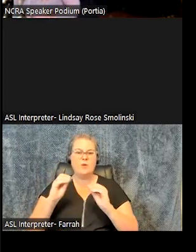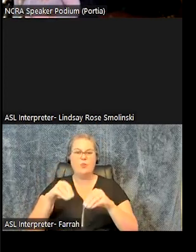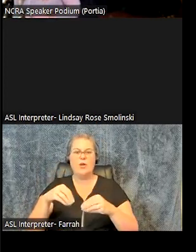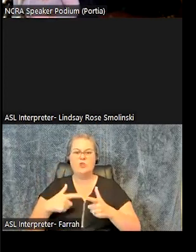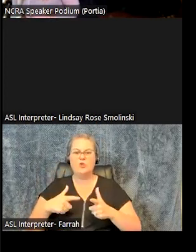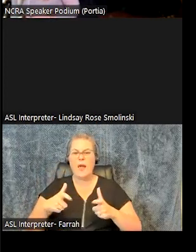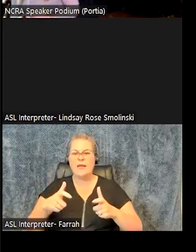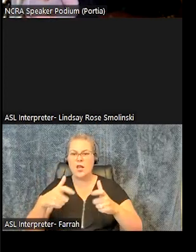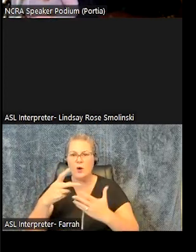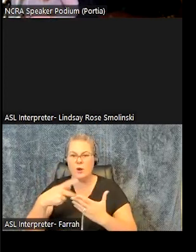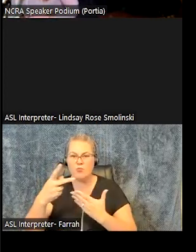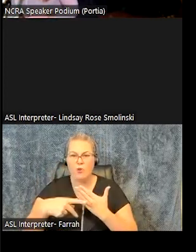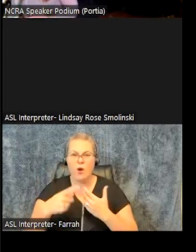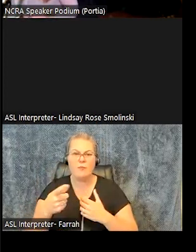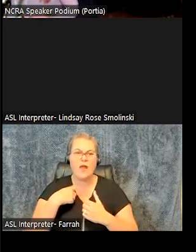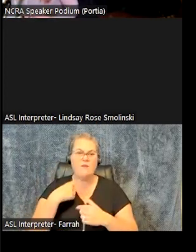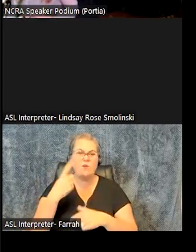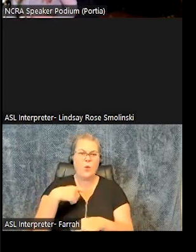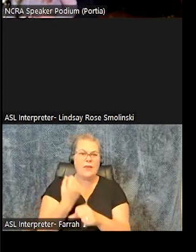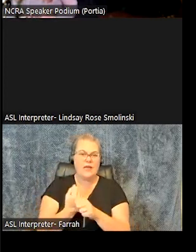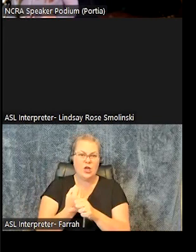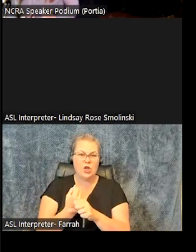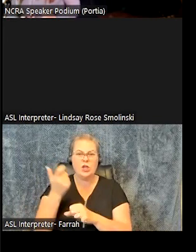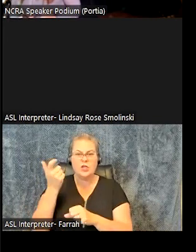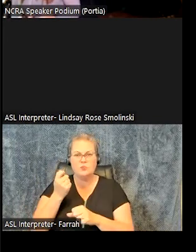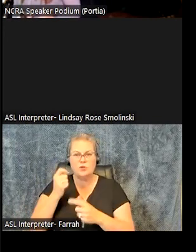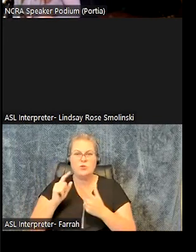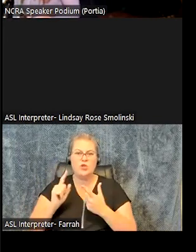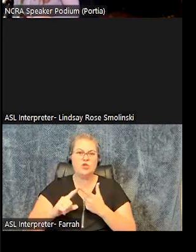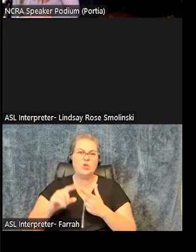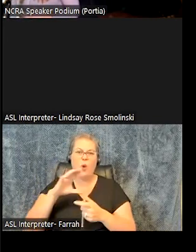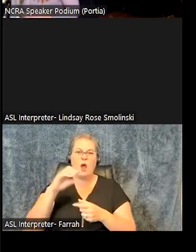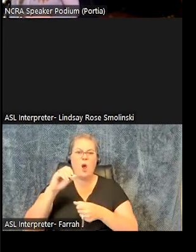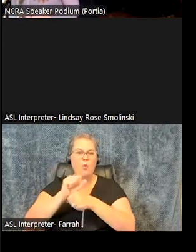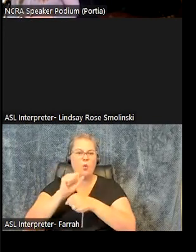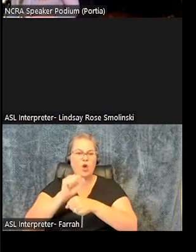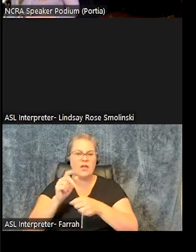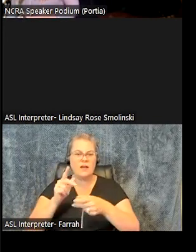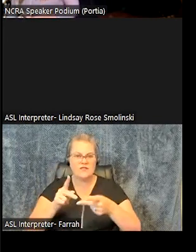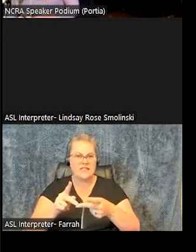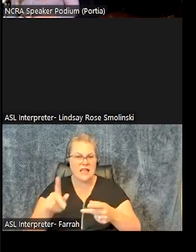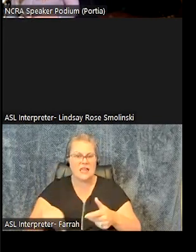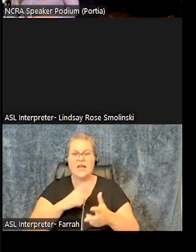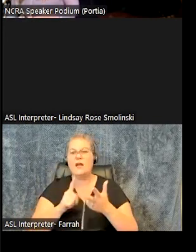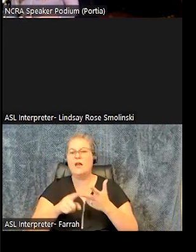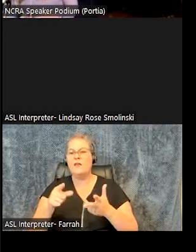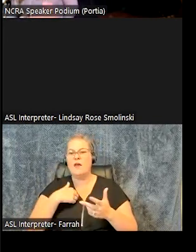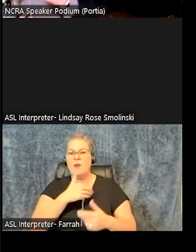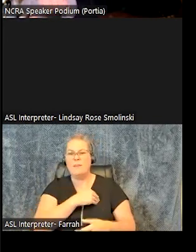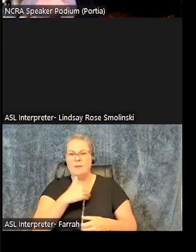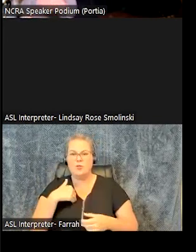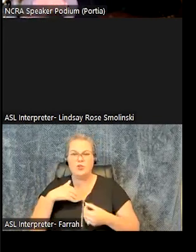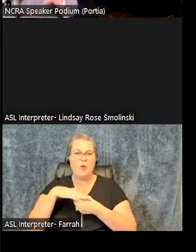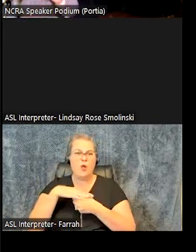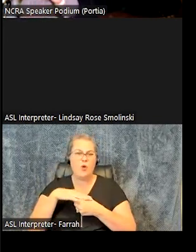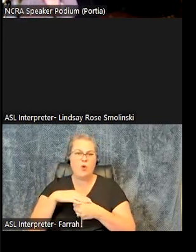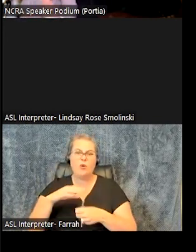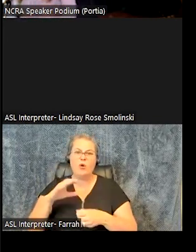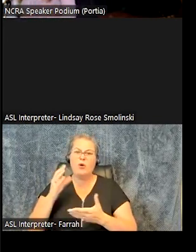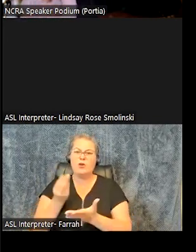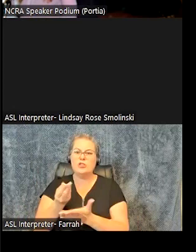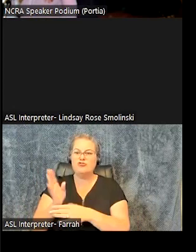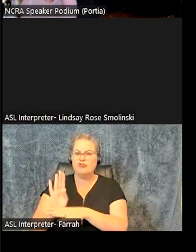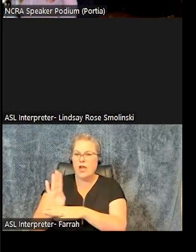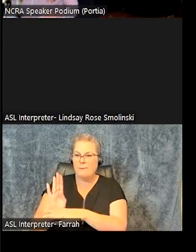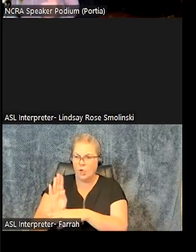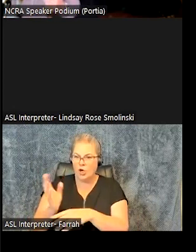program. They have a year subscription to a co-working facility. They get a membership with a local chamber. And so we really try to put a lot